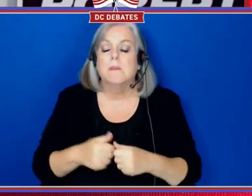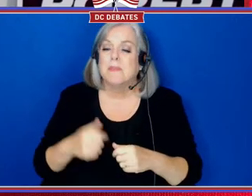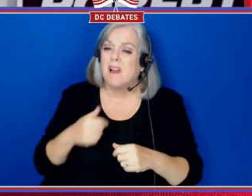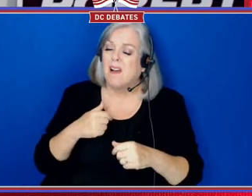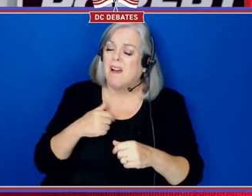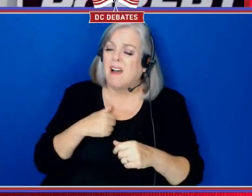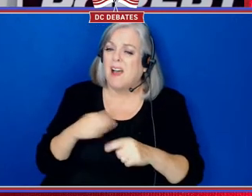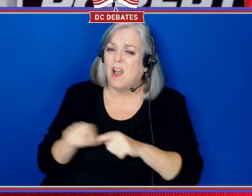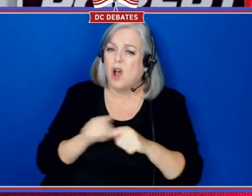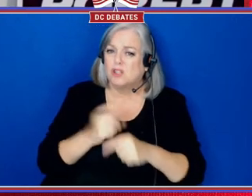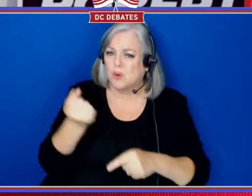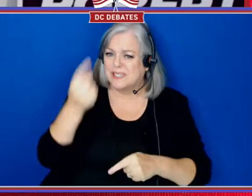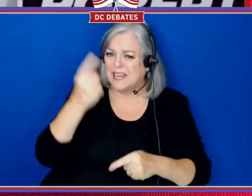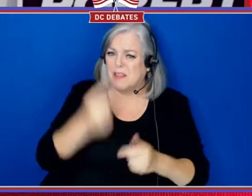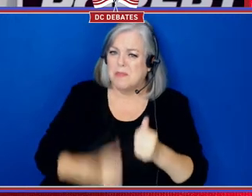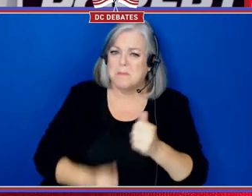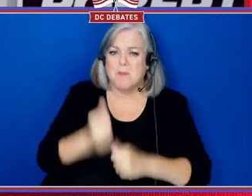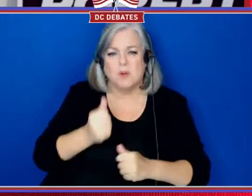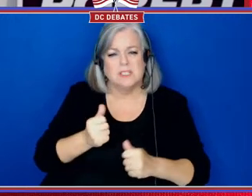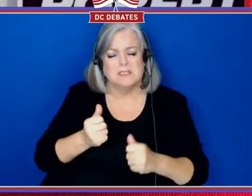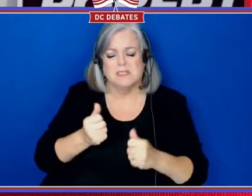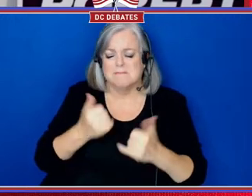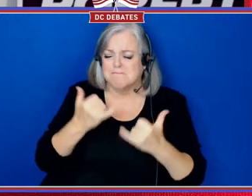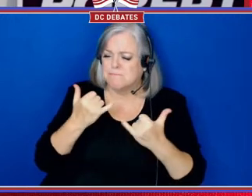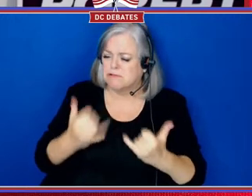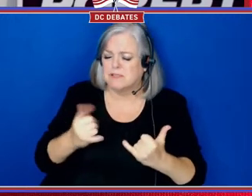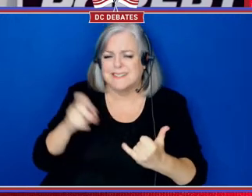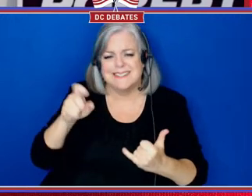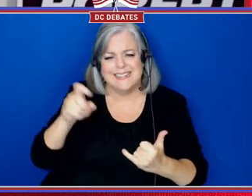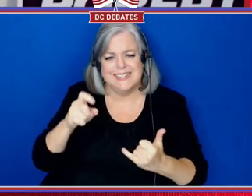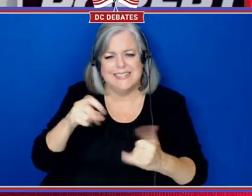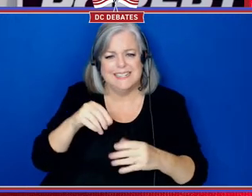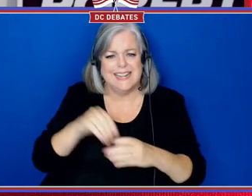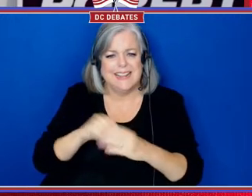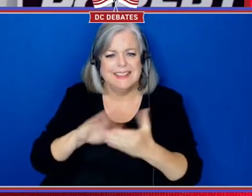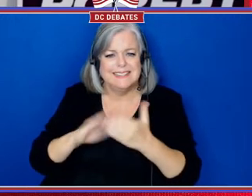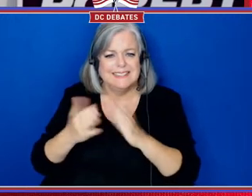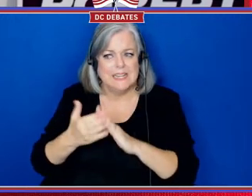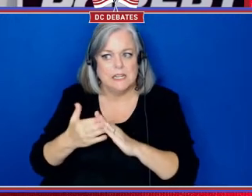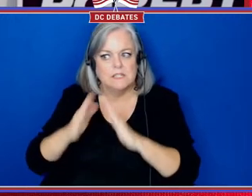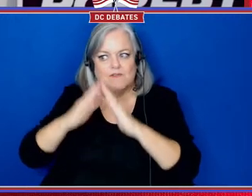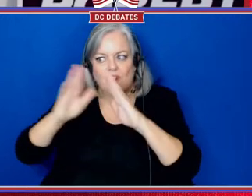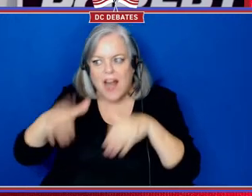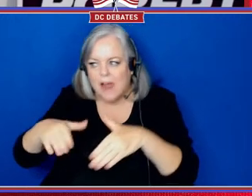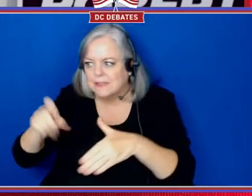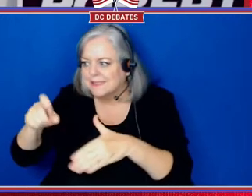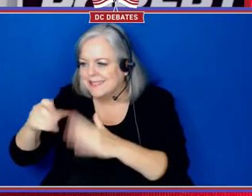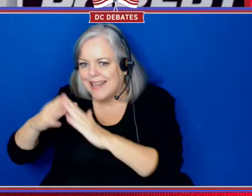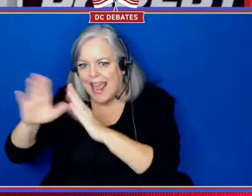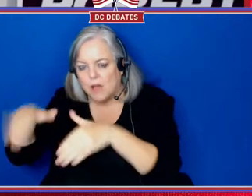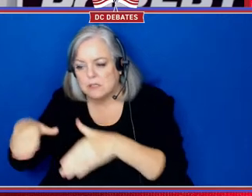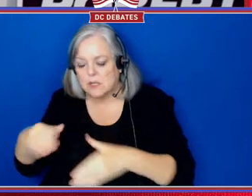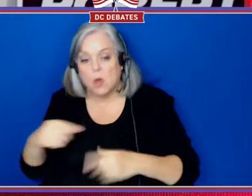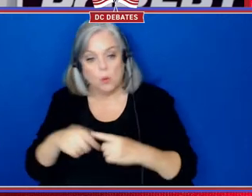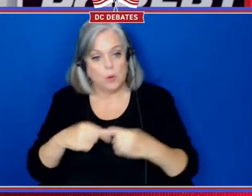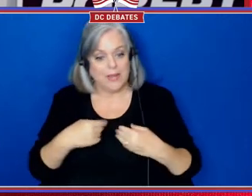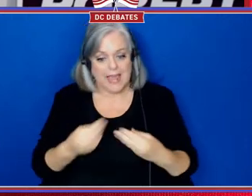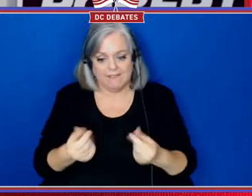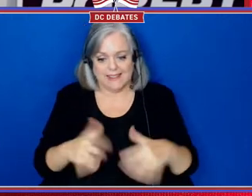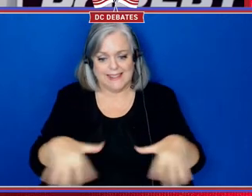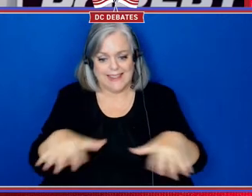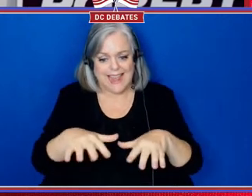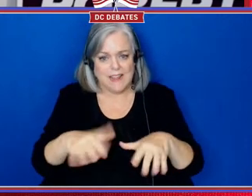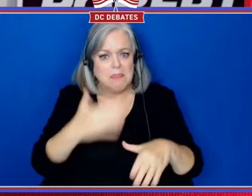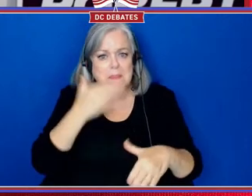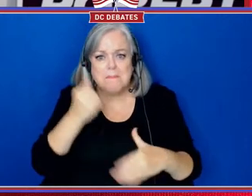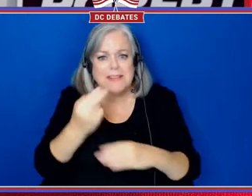in our city is for housing. And so when we have large parcels of land, the best use for that land is not a professional football stadium for